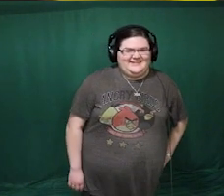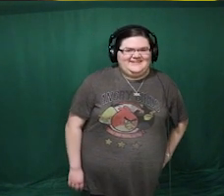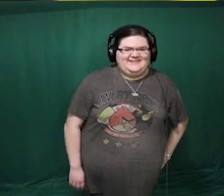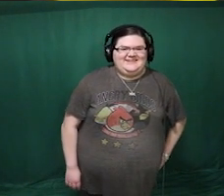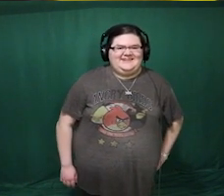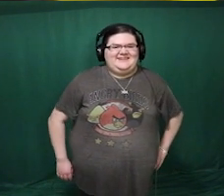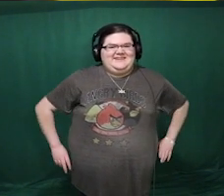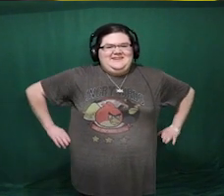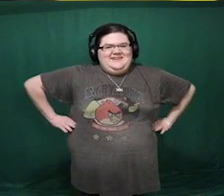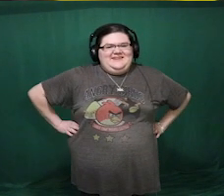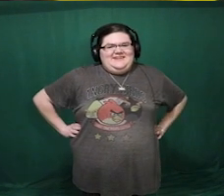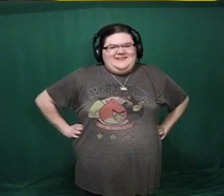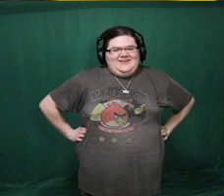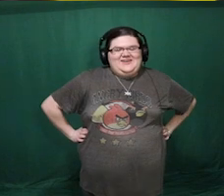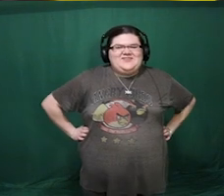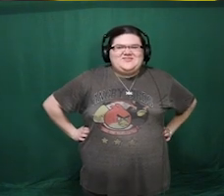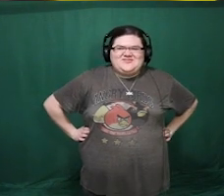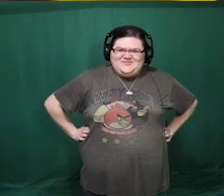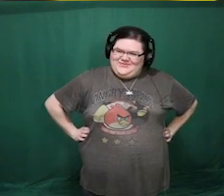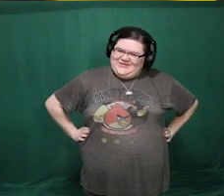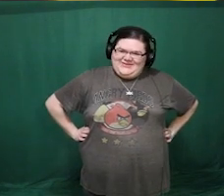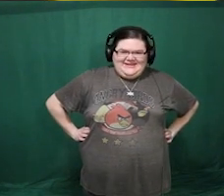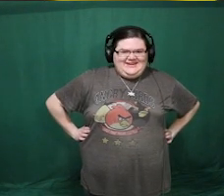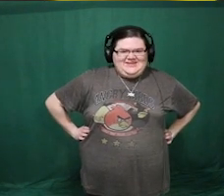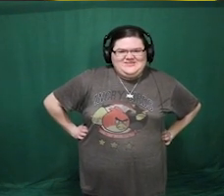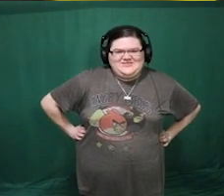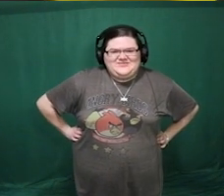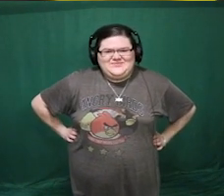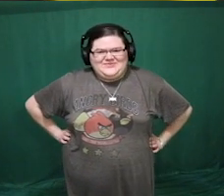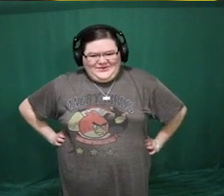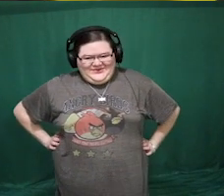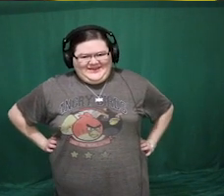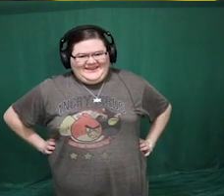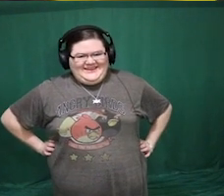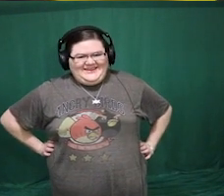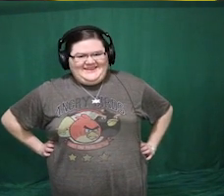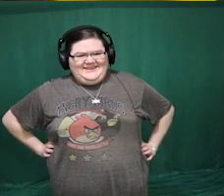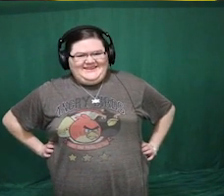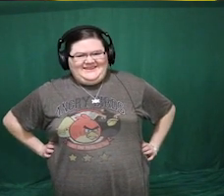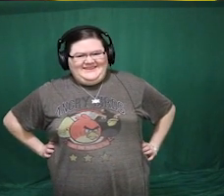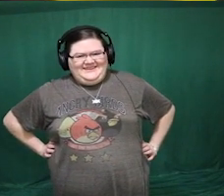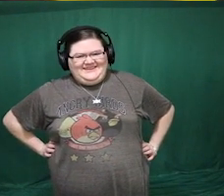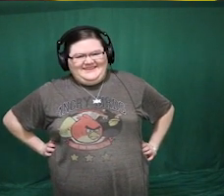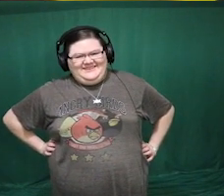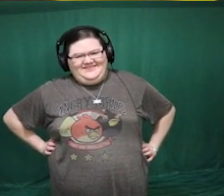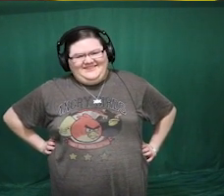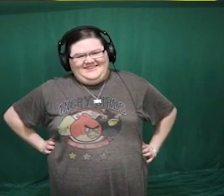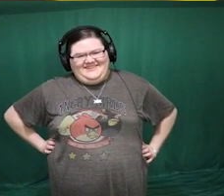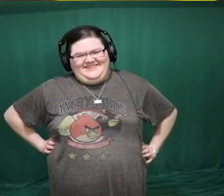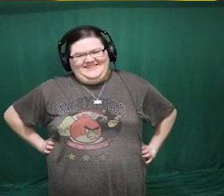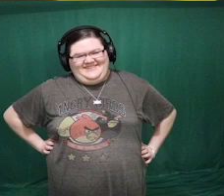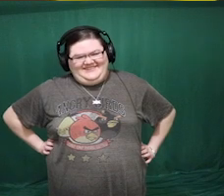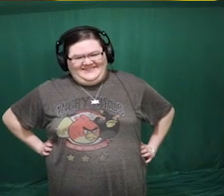Oh no! Oh boy, oh boy.